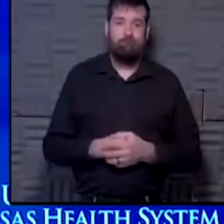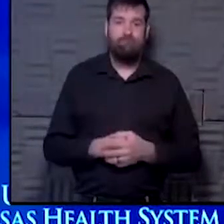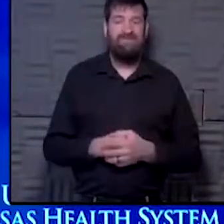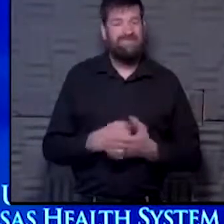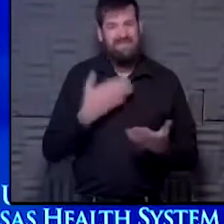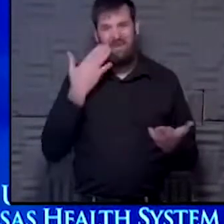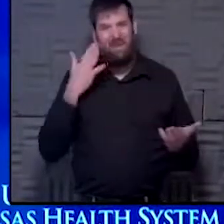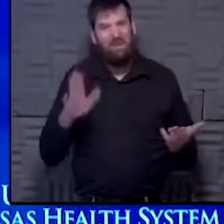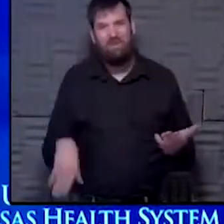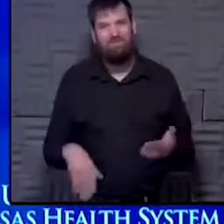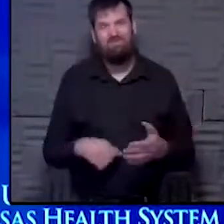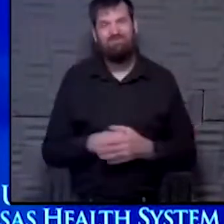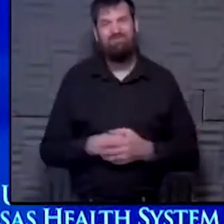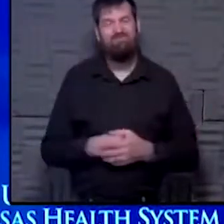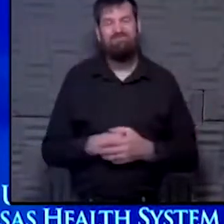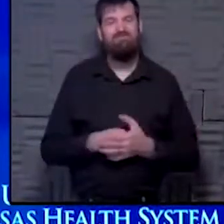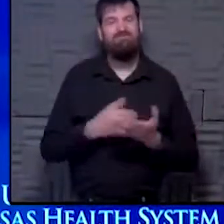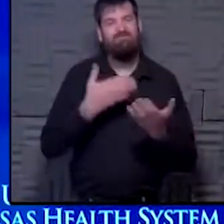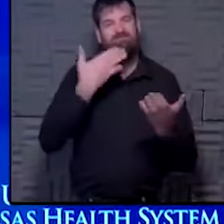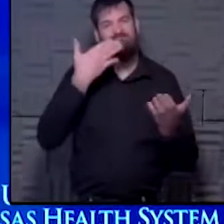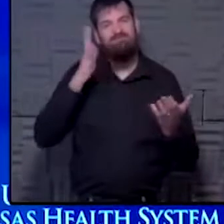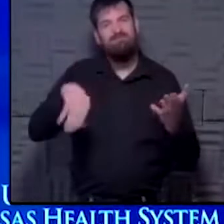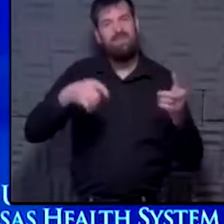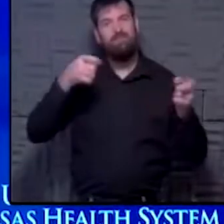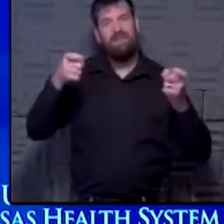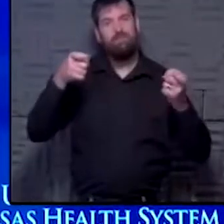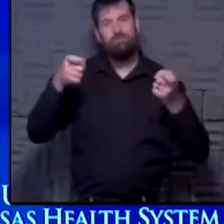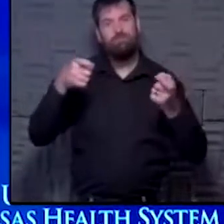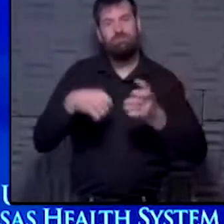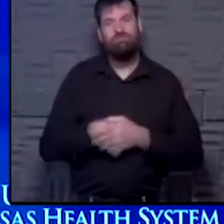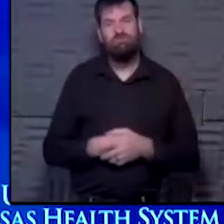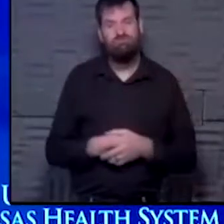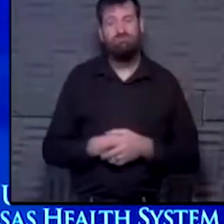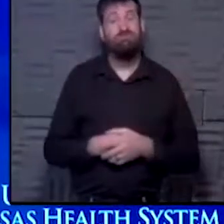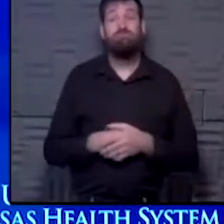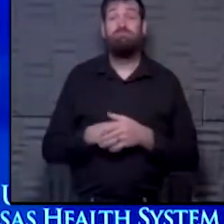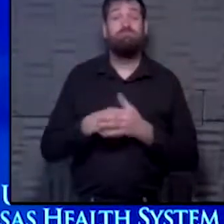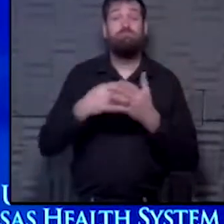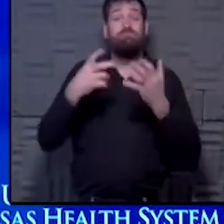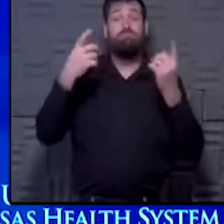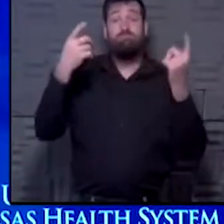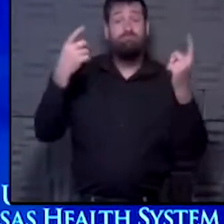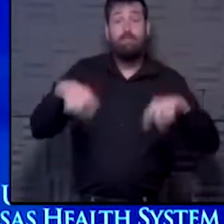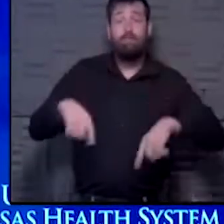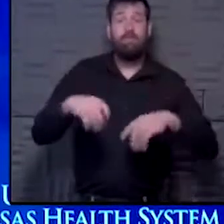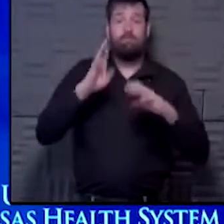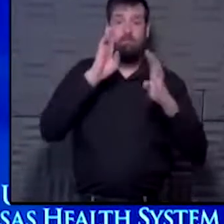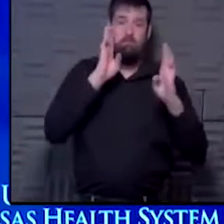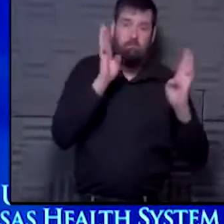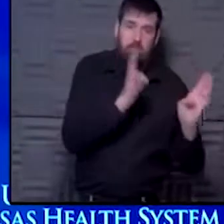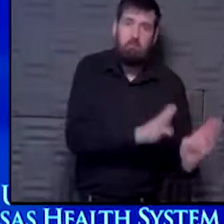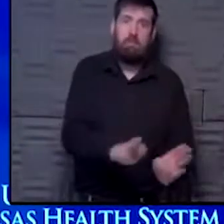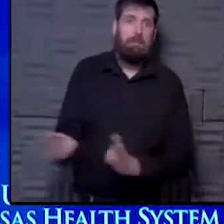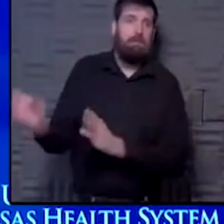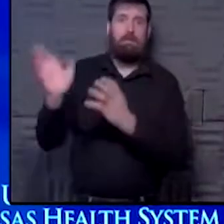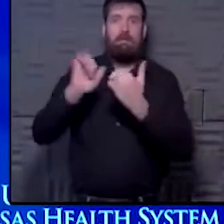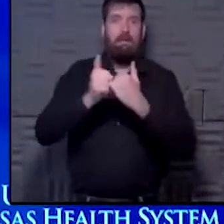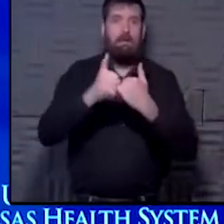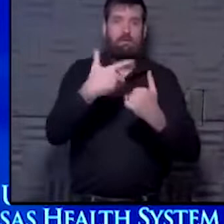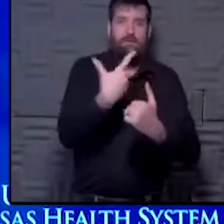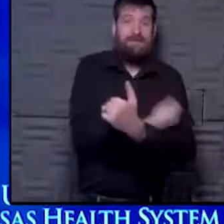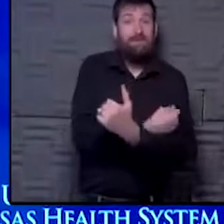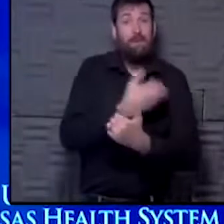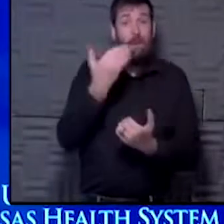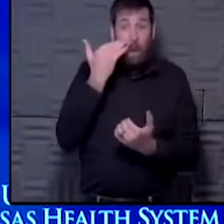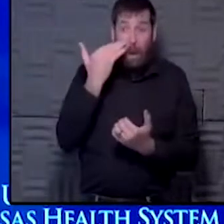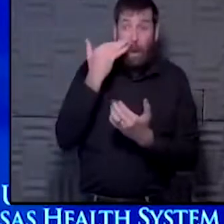you know, it's just been mismanaged. And as a result, we've had all this time to really plan how we were going to do vaccination when they arrived, knowing that it